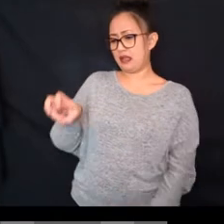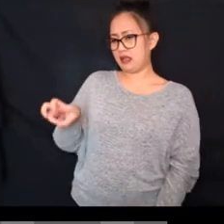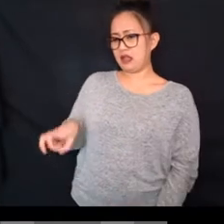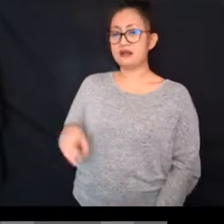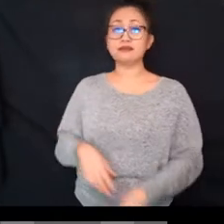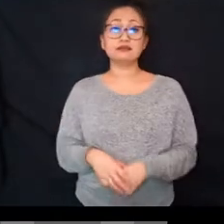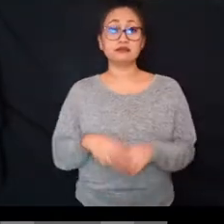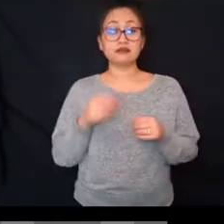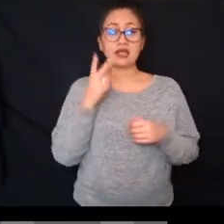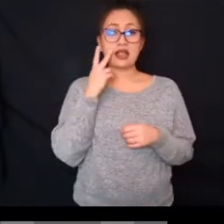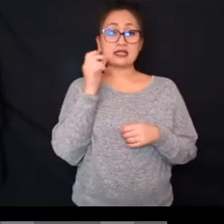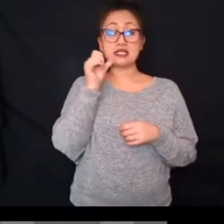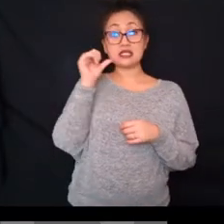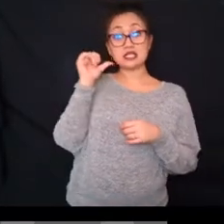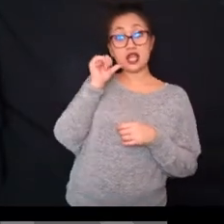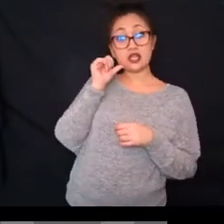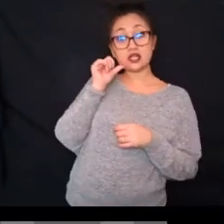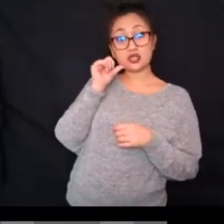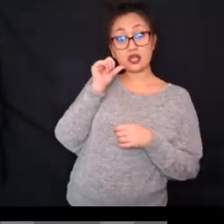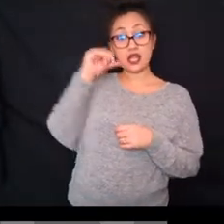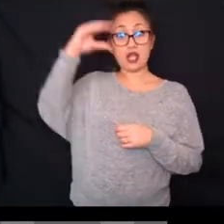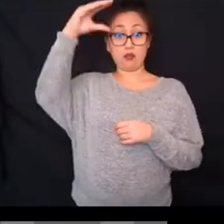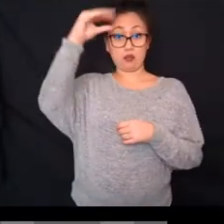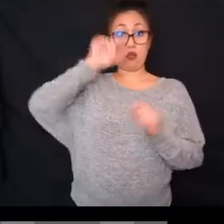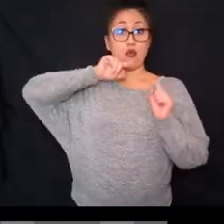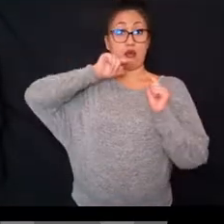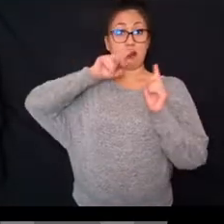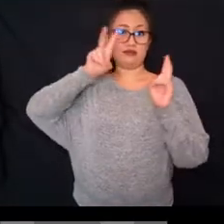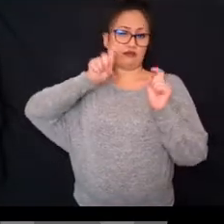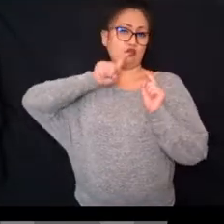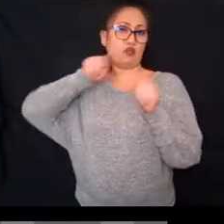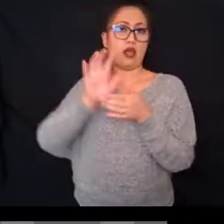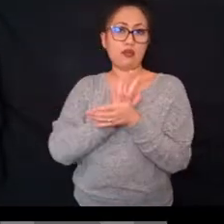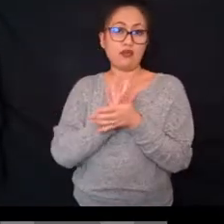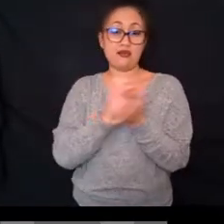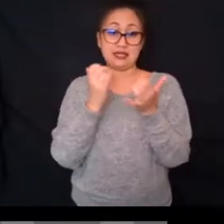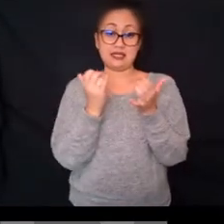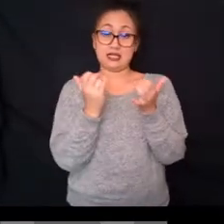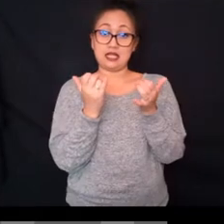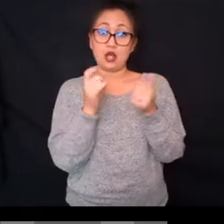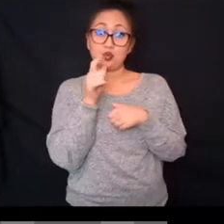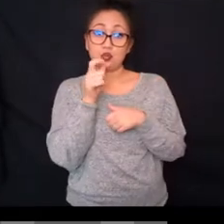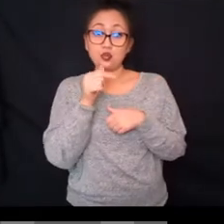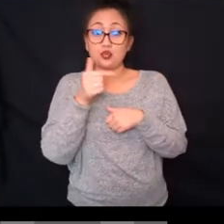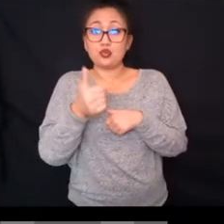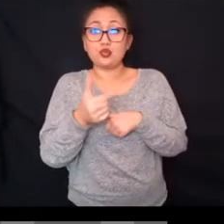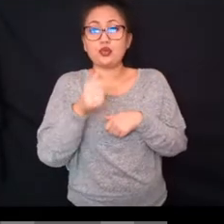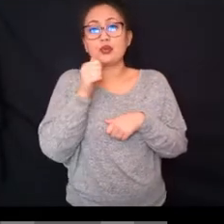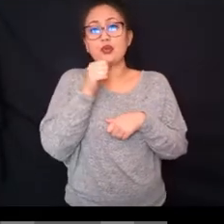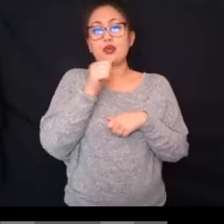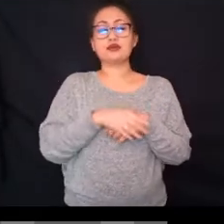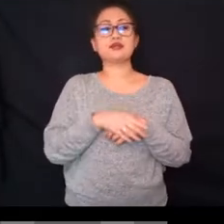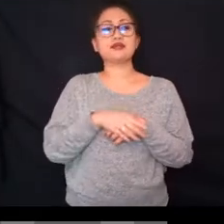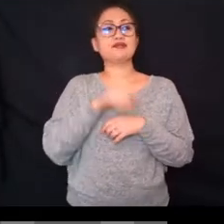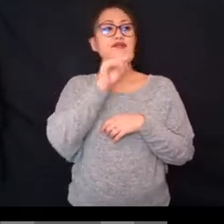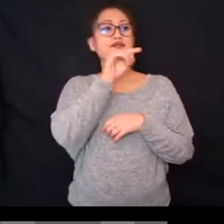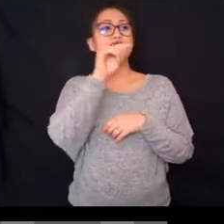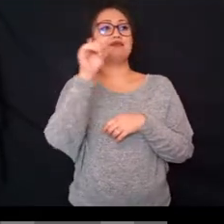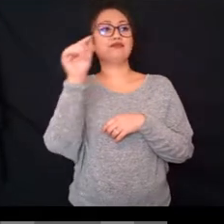we had boys to go to the movies. I think it's time for the girls again. Let's see. Isabella, Molly, Elle, Tyler, and